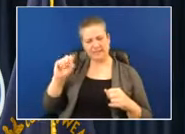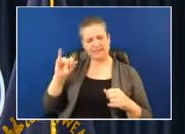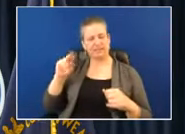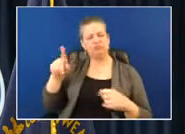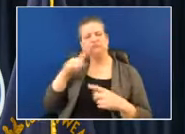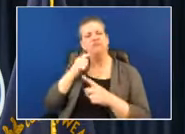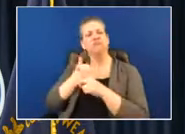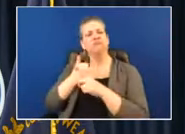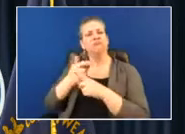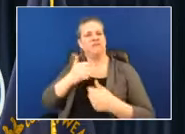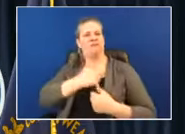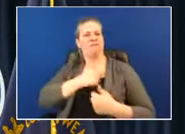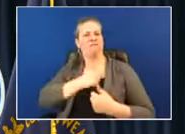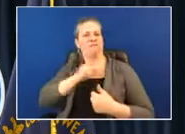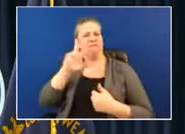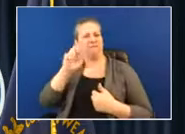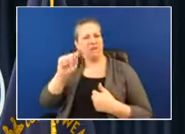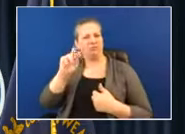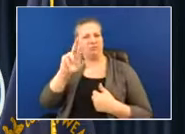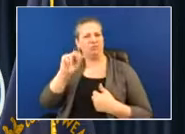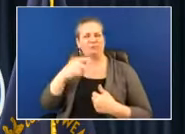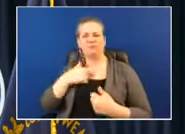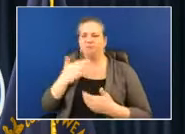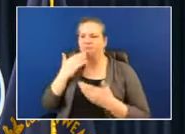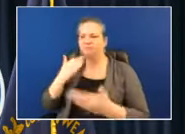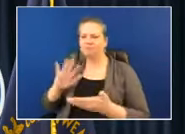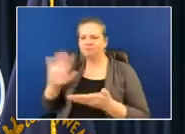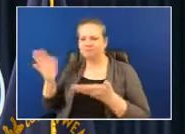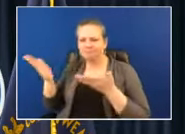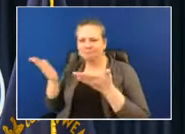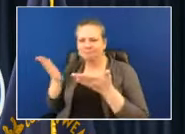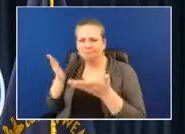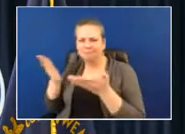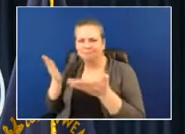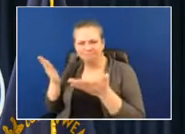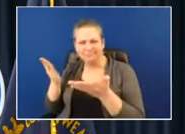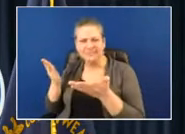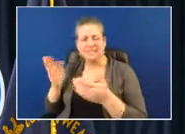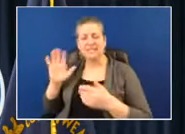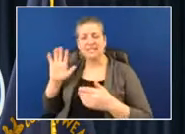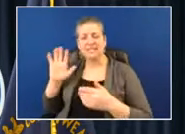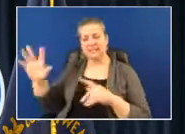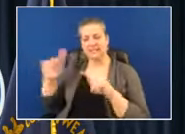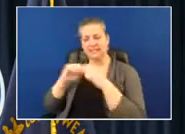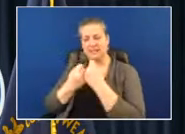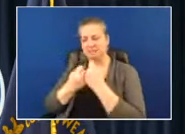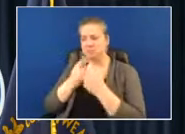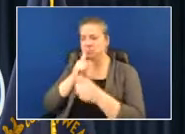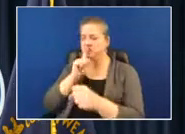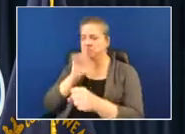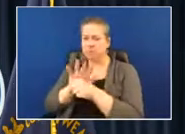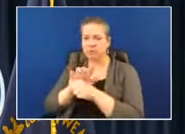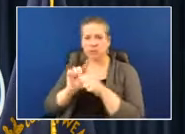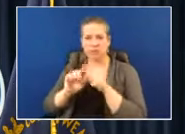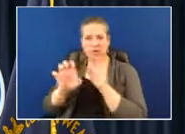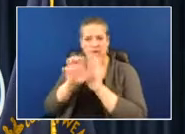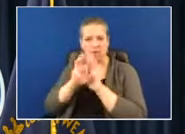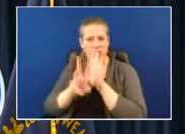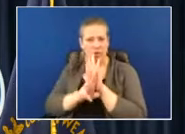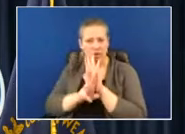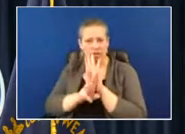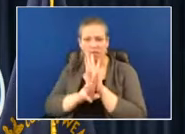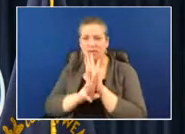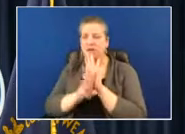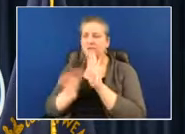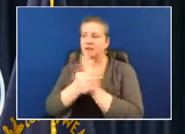we appreciate your service, and his team have shown tremendous commitment to the Commonwealth and our talented workforce. So I want to thank you for everything you're